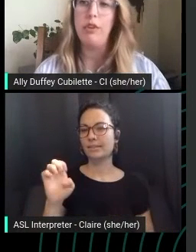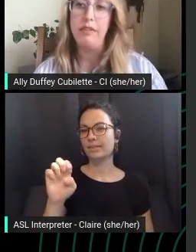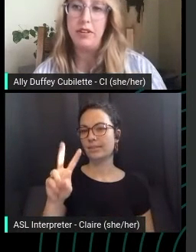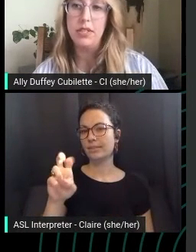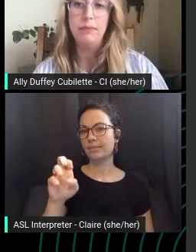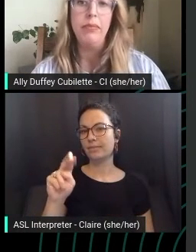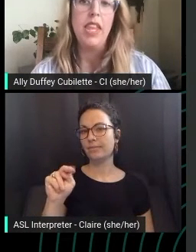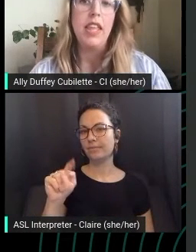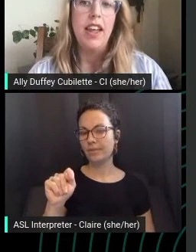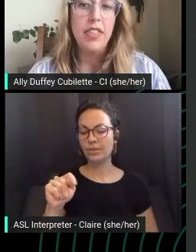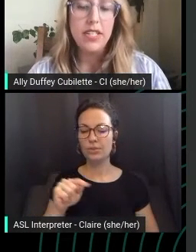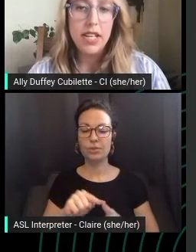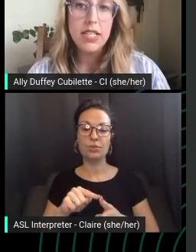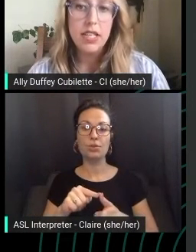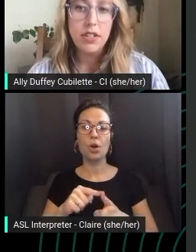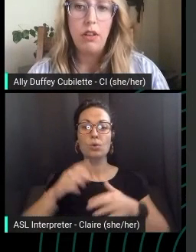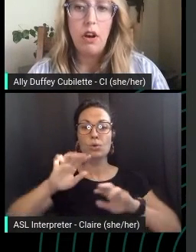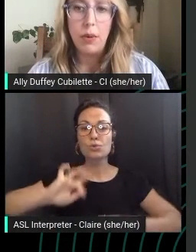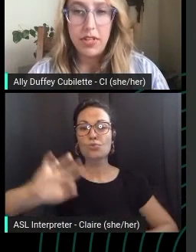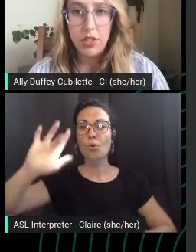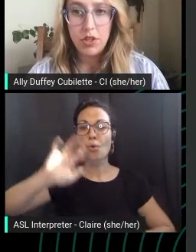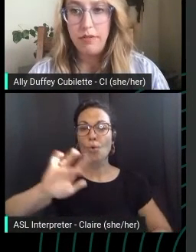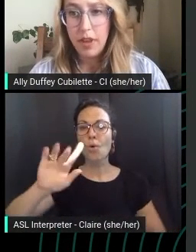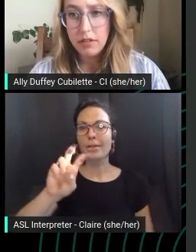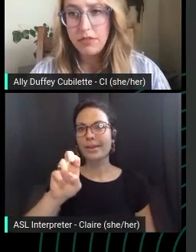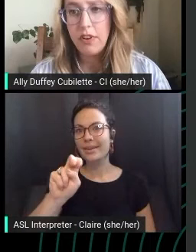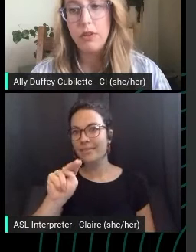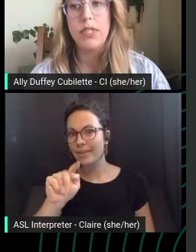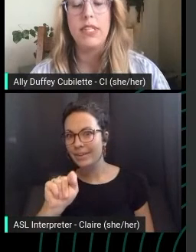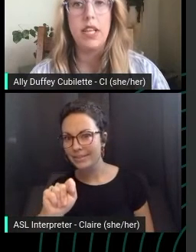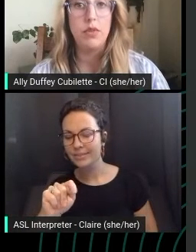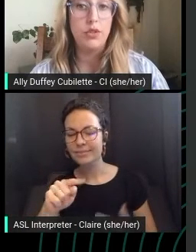a scroll event. And the data sent along with each